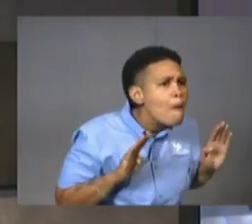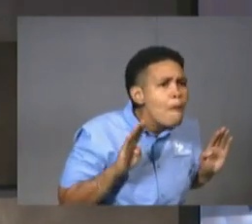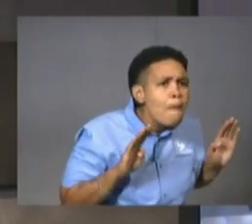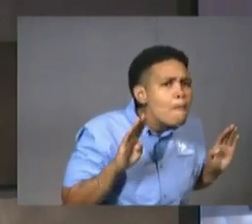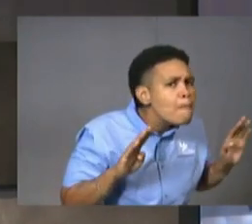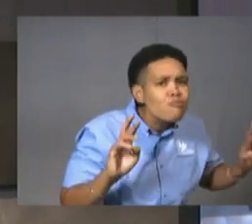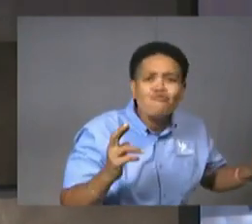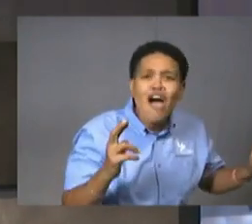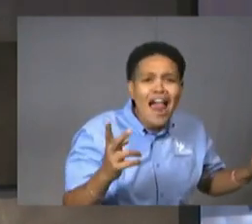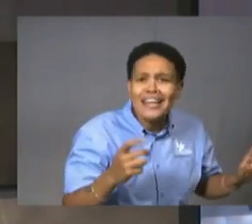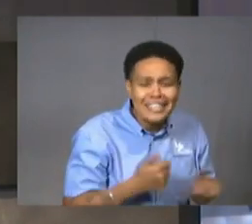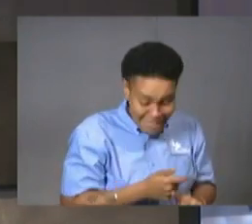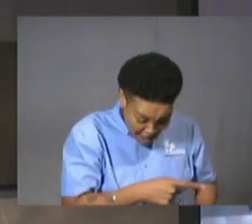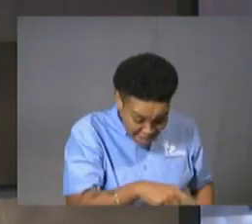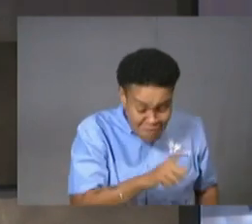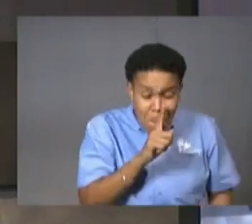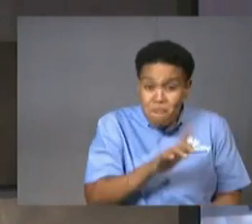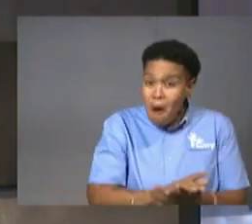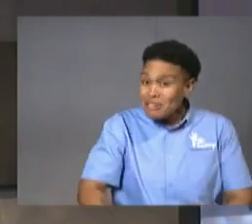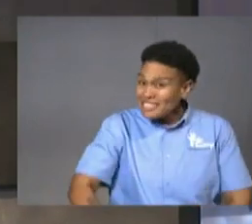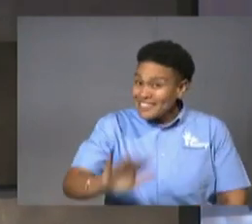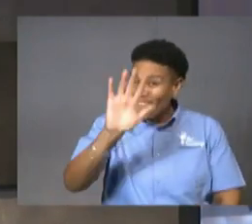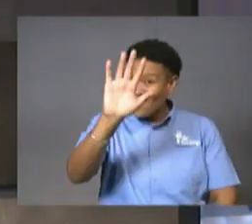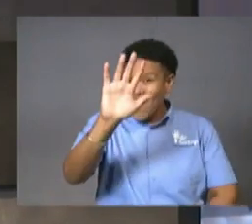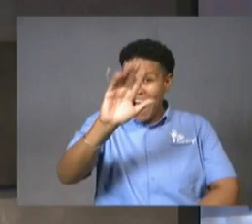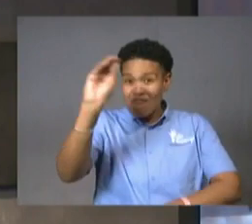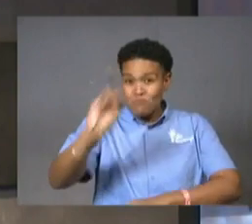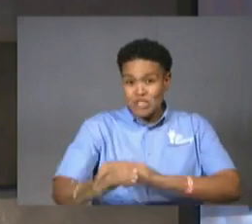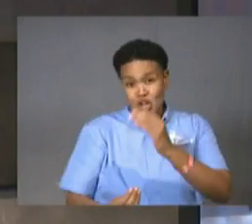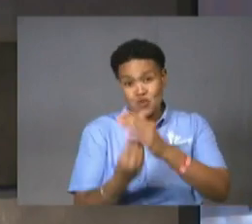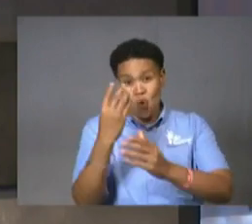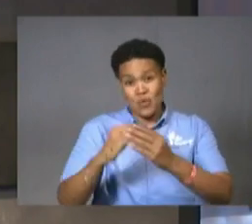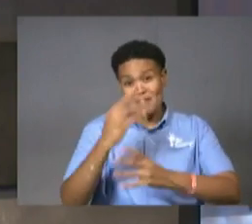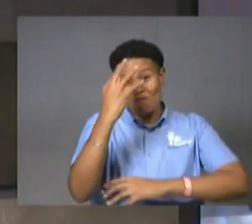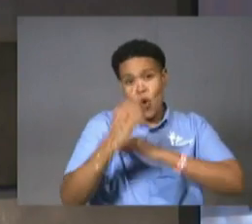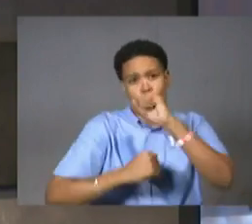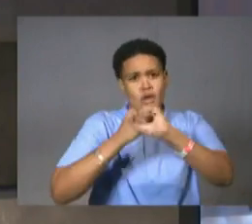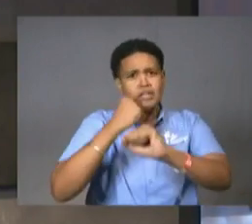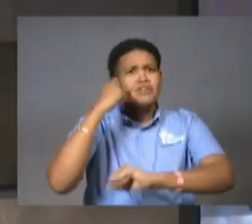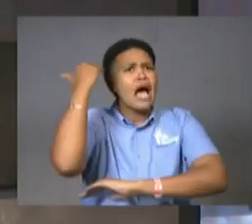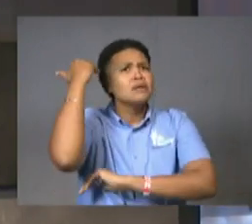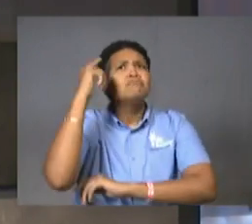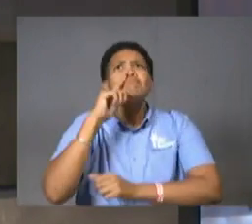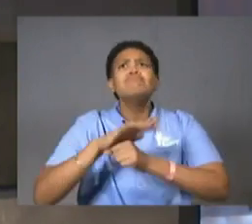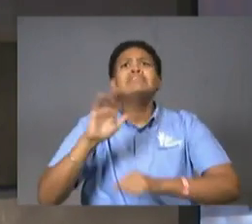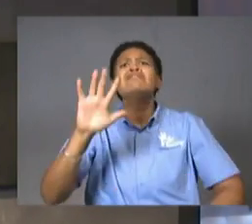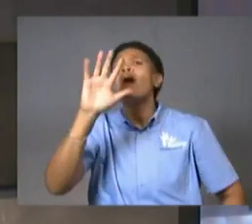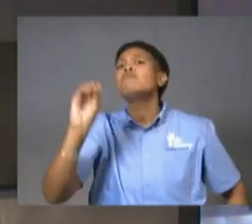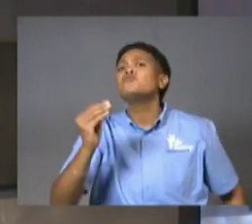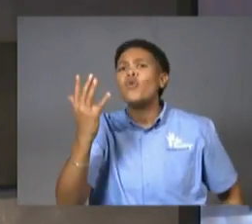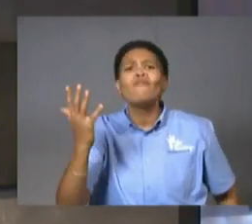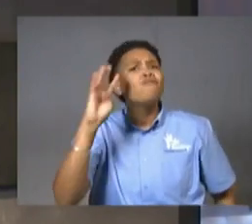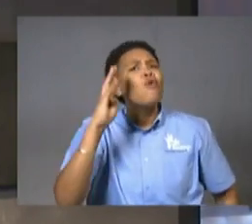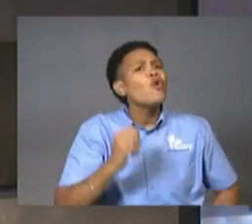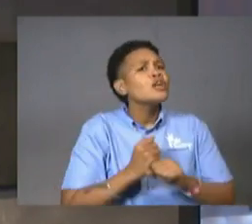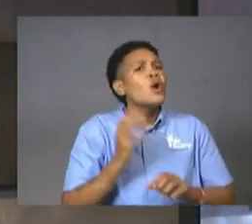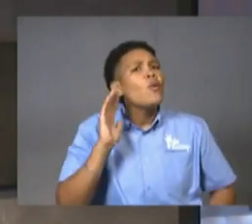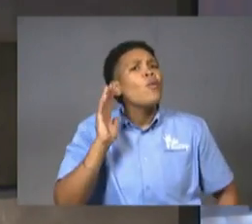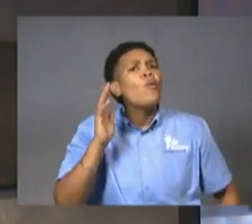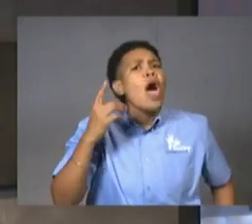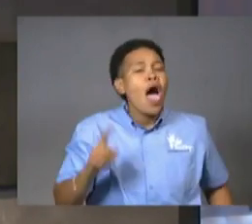Indeed, they promised us 5% growth in 4 years. Nigel, at the beginning